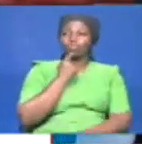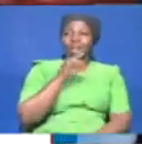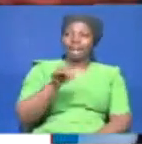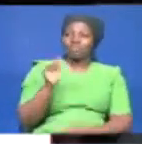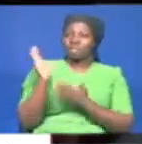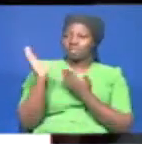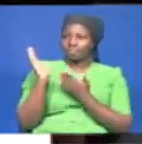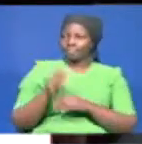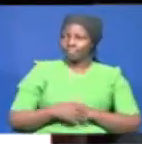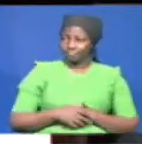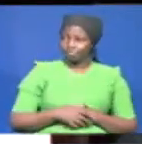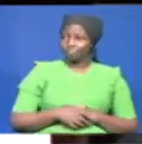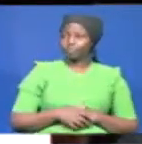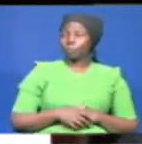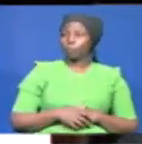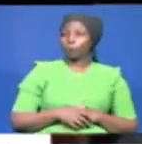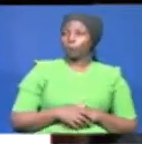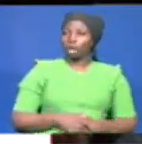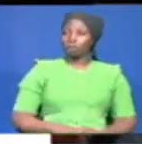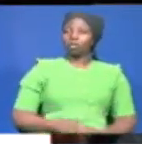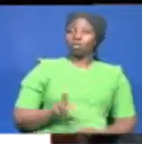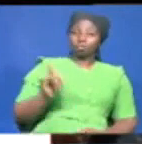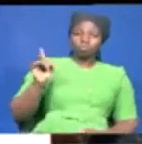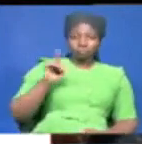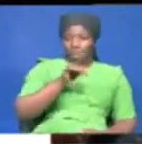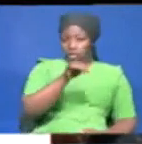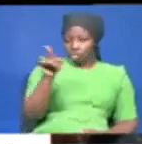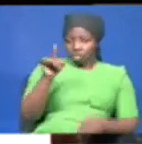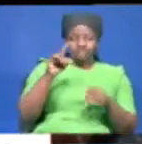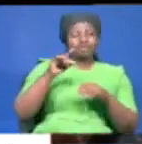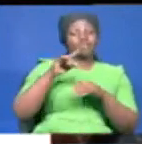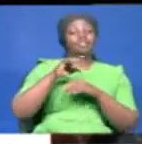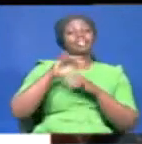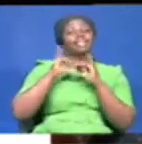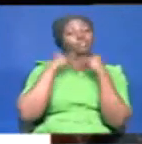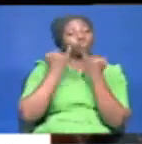board, even those institutions that have been arresting governors,